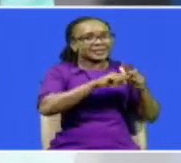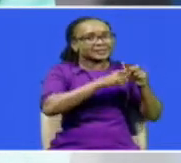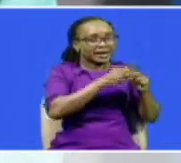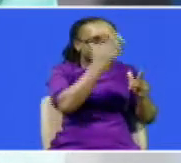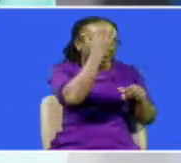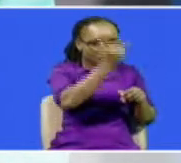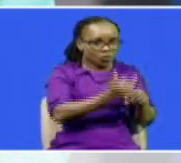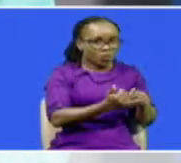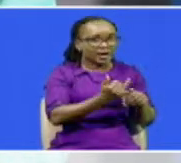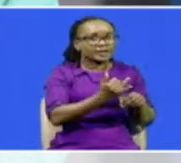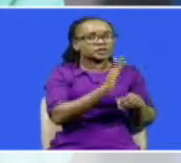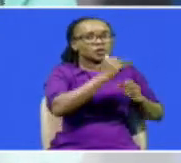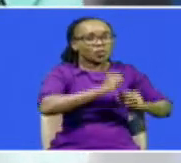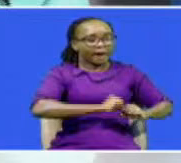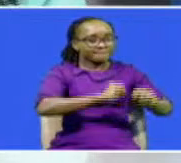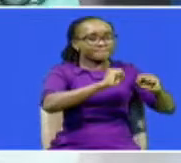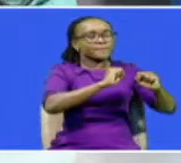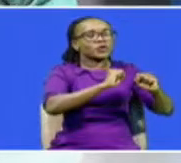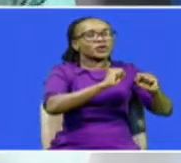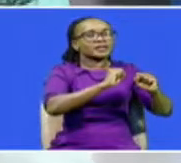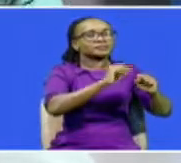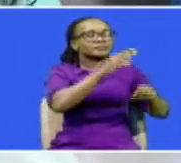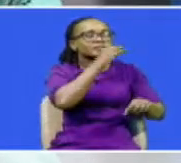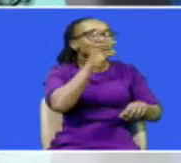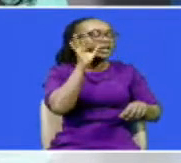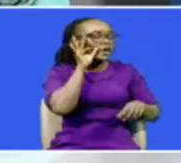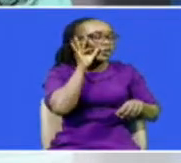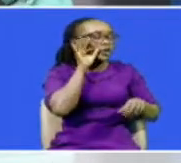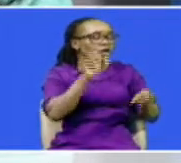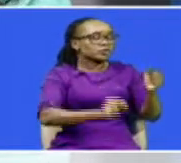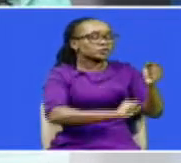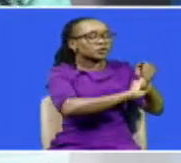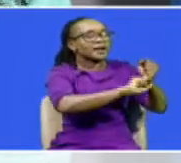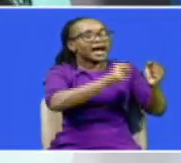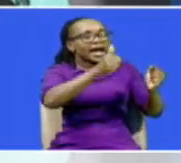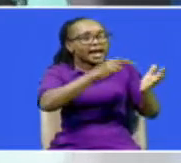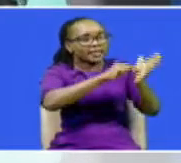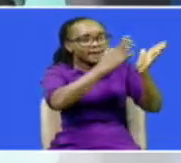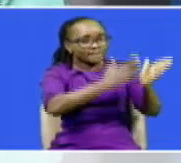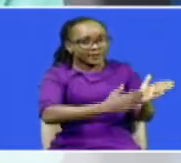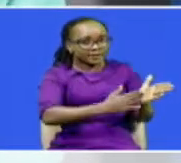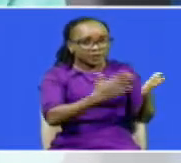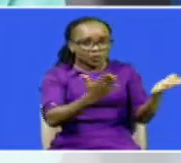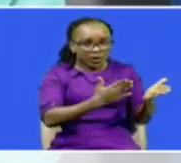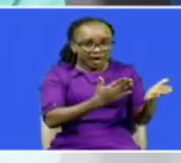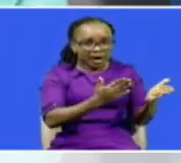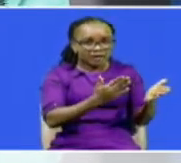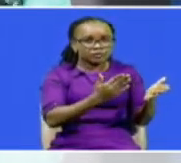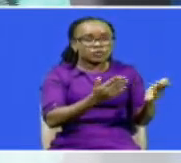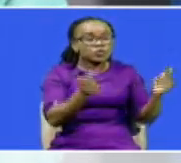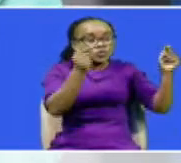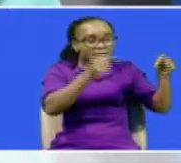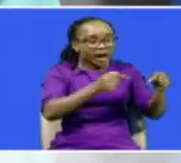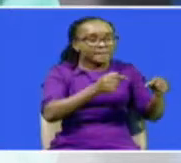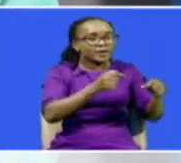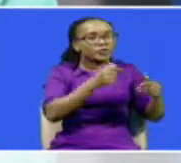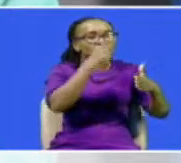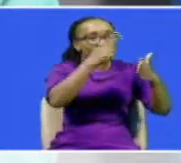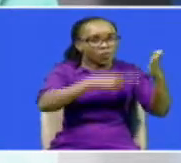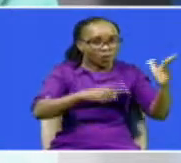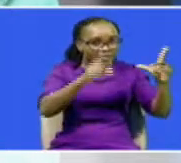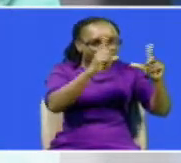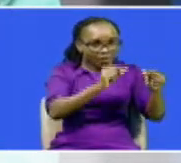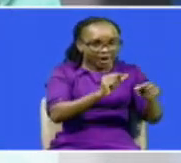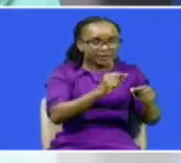because your boss is alleged to be supporting a different presidential candidate, and that is why you came out to say what you